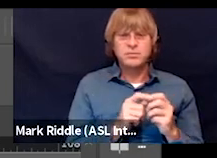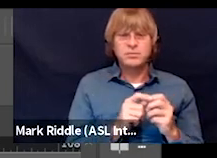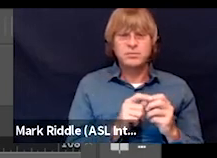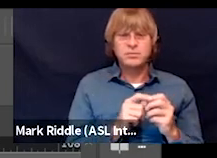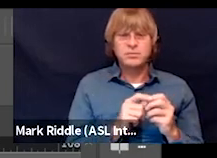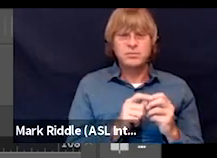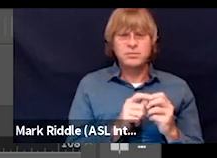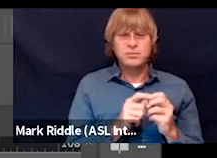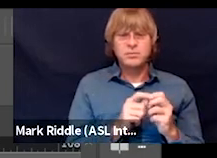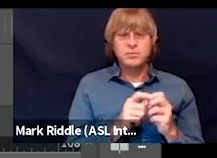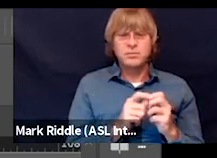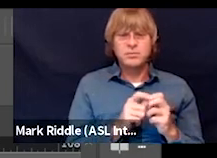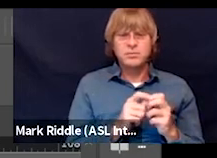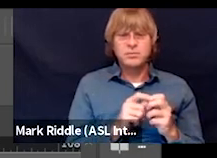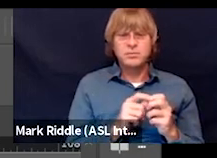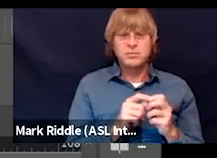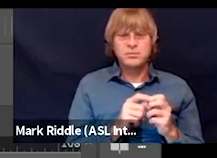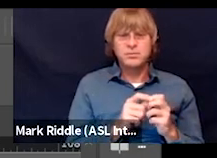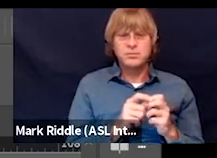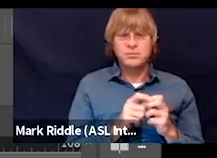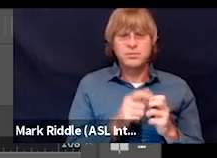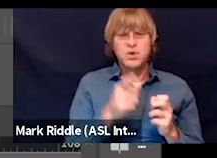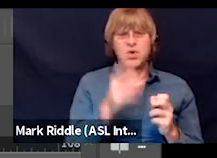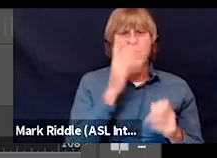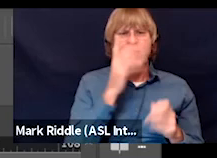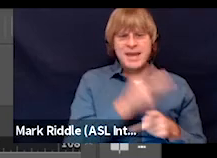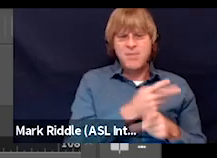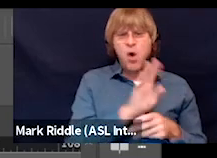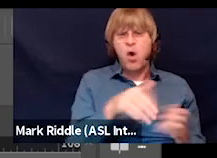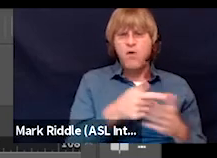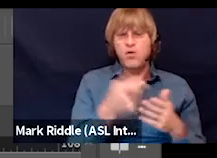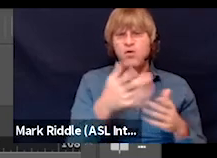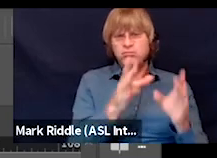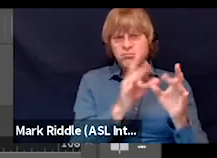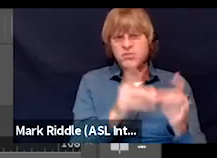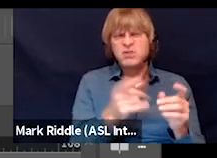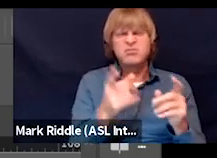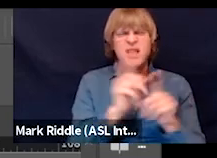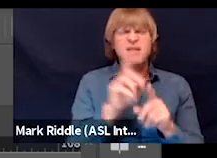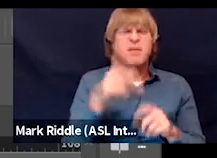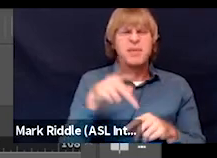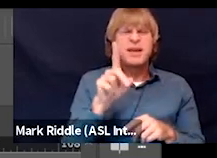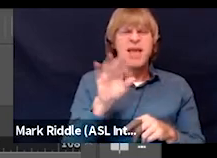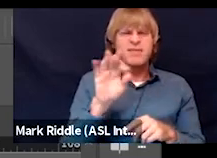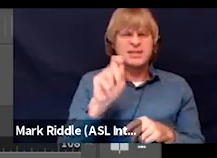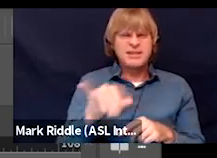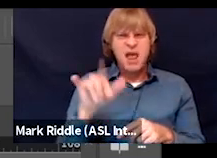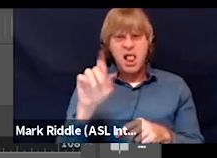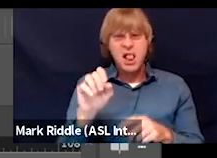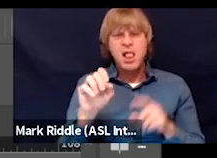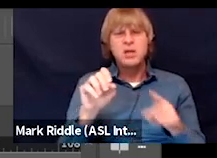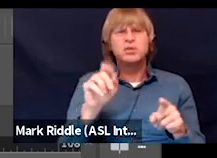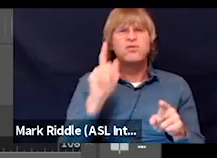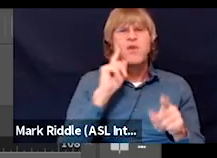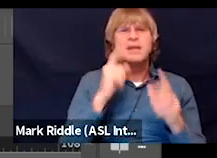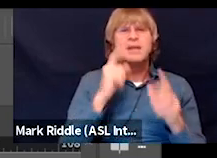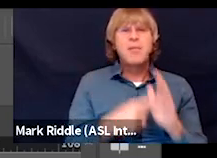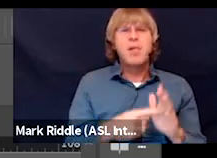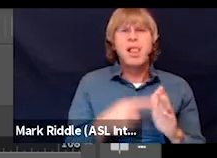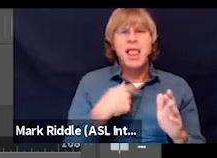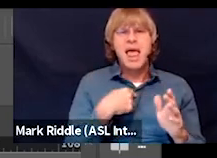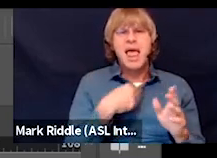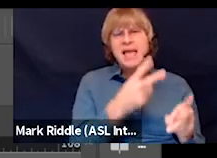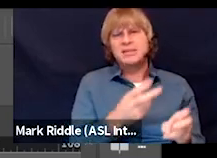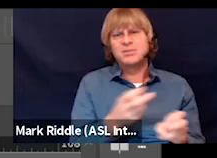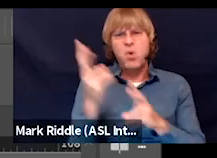And it will pick up everything you've told it in here. It's kind of like making a little PDF style. So for instance, I export